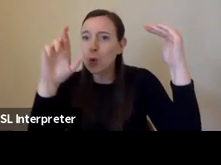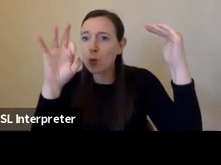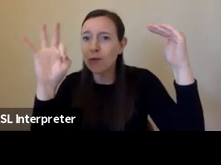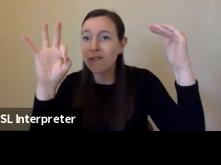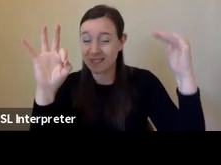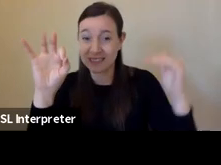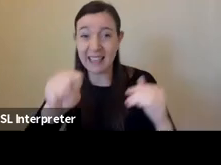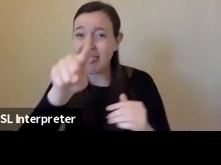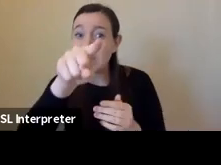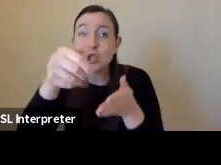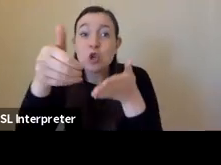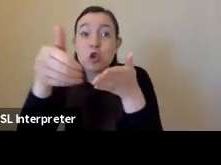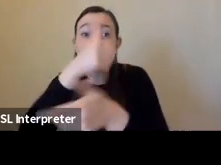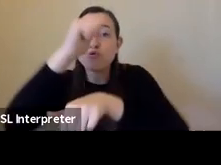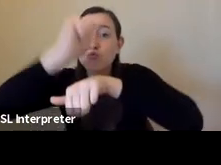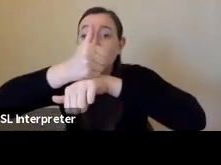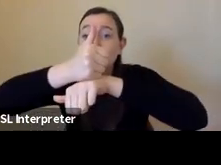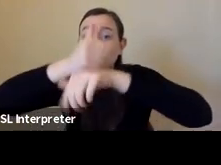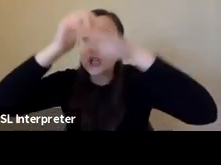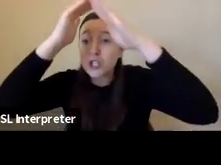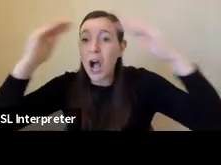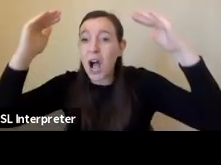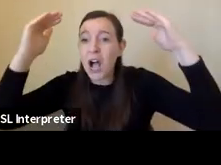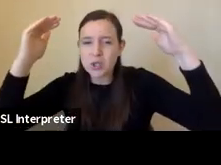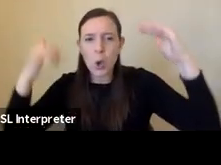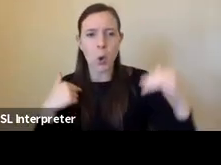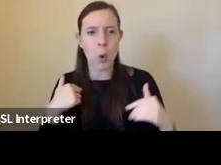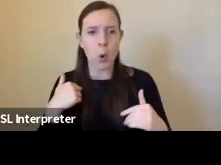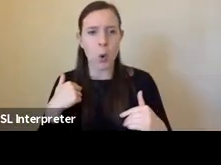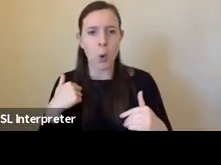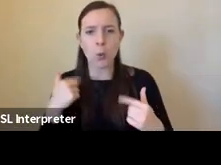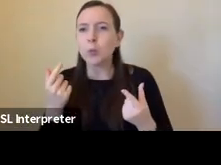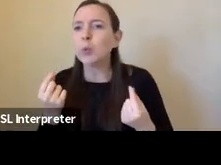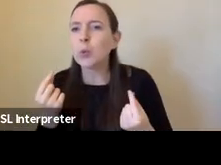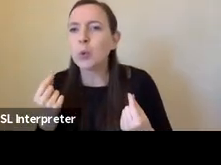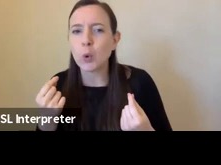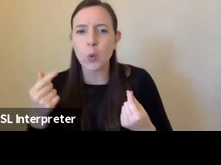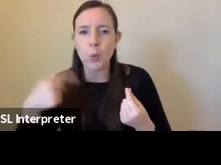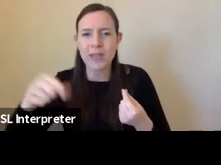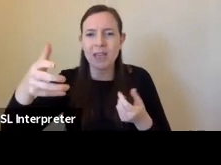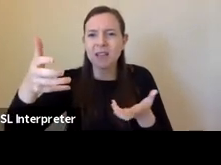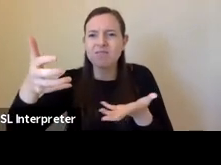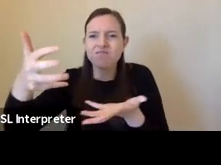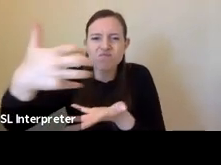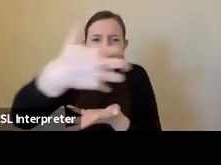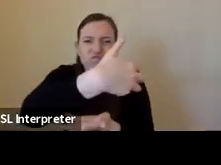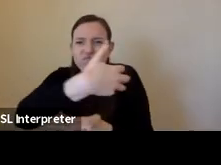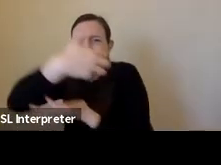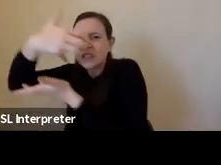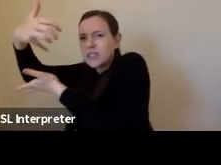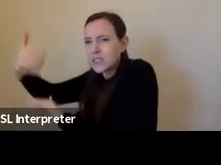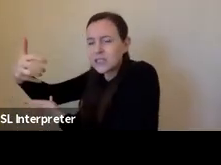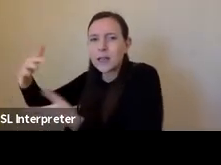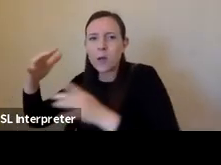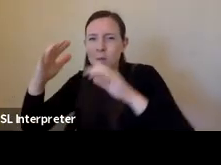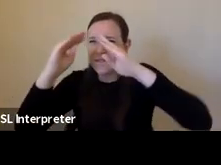redone. So we took that out, we moved some of those railroad ties, and yeah, it's a really nice open